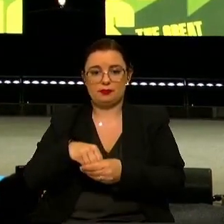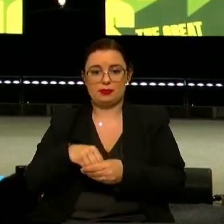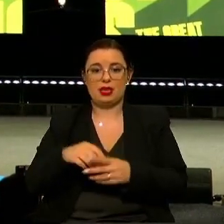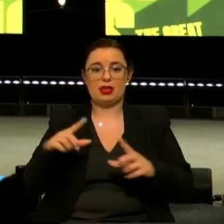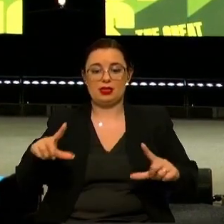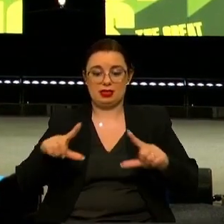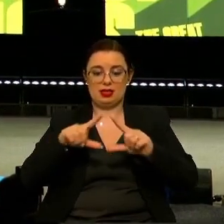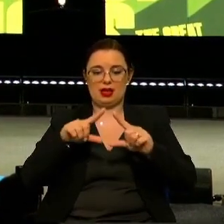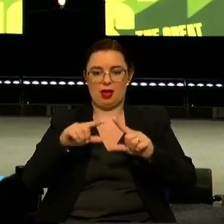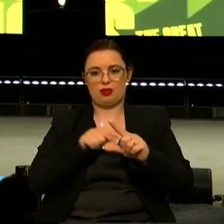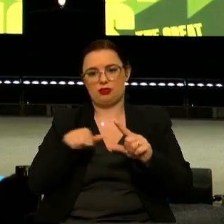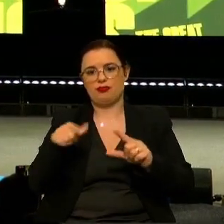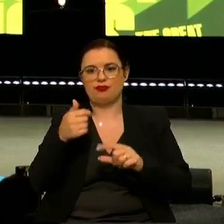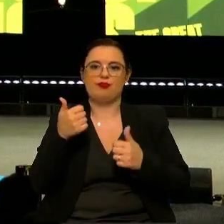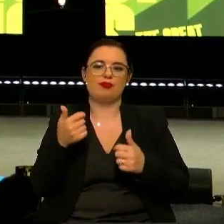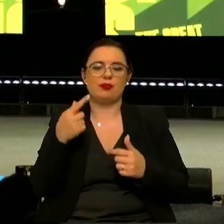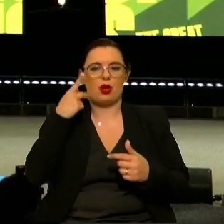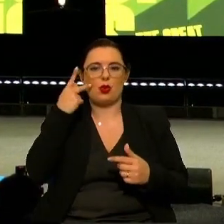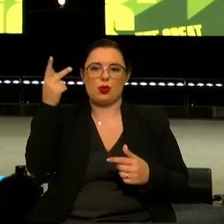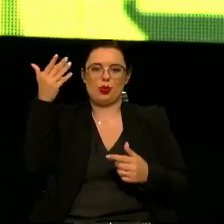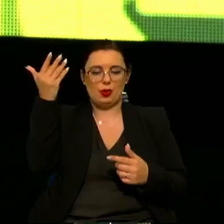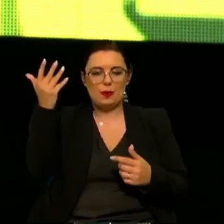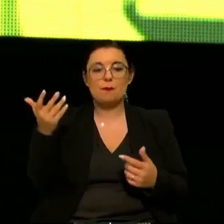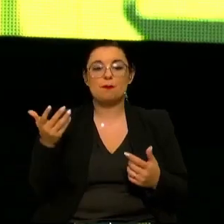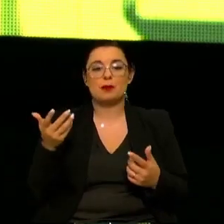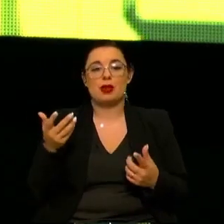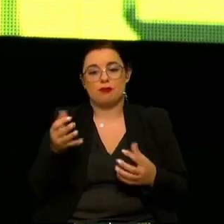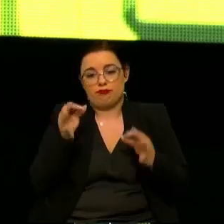working together, and there's this virtuous triangle,